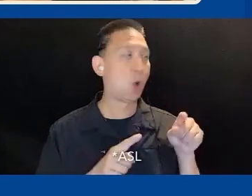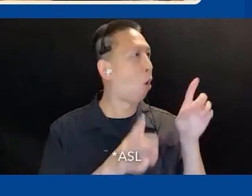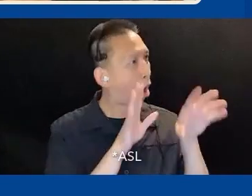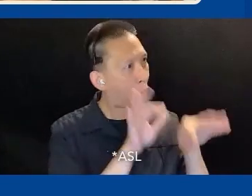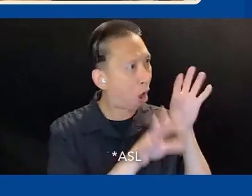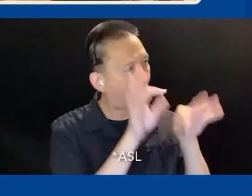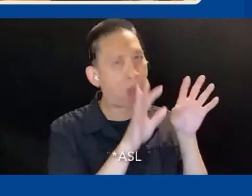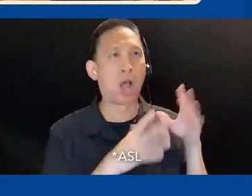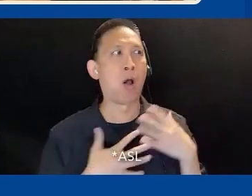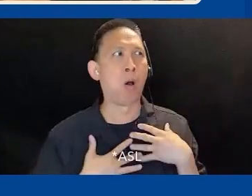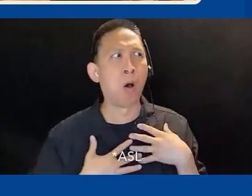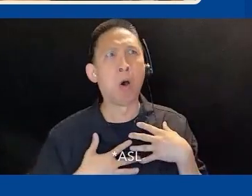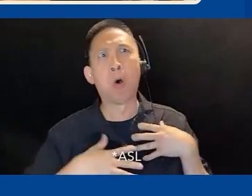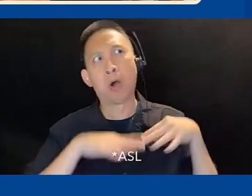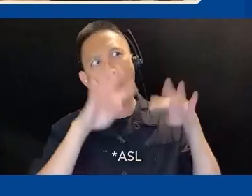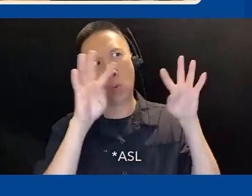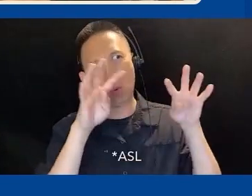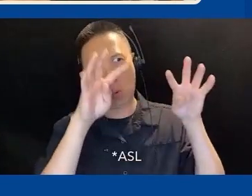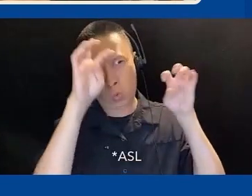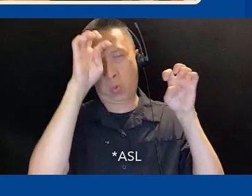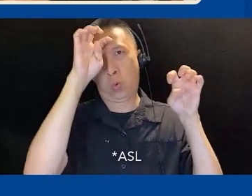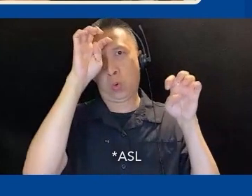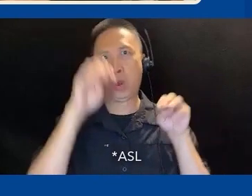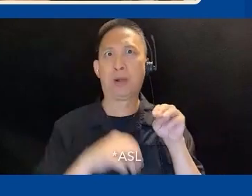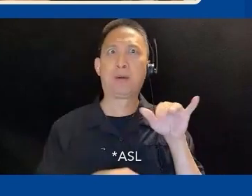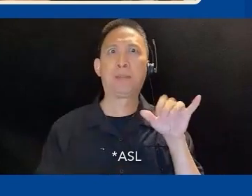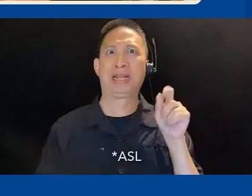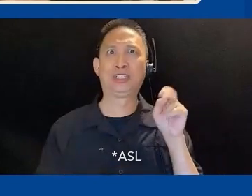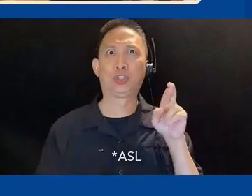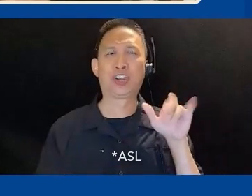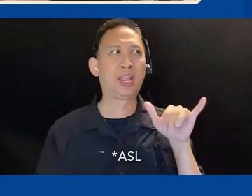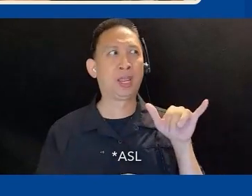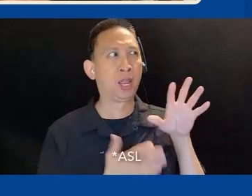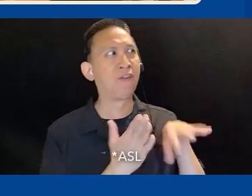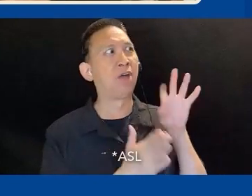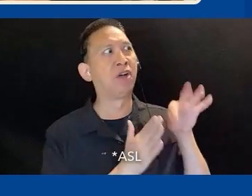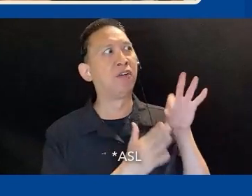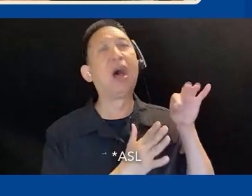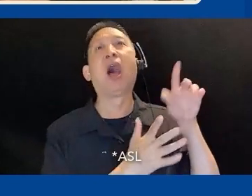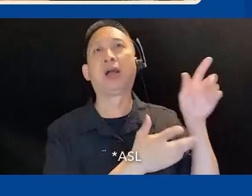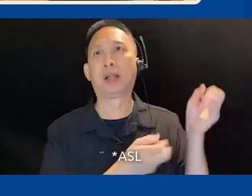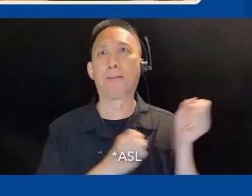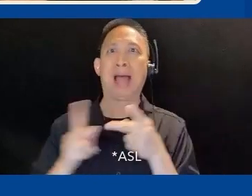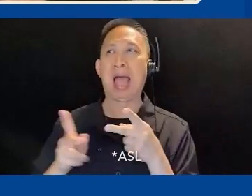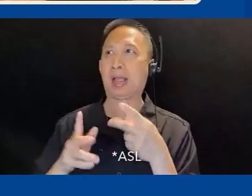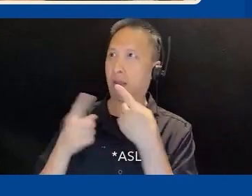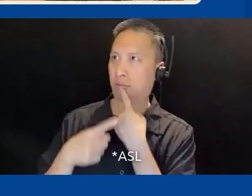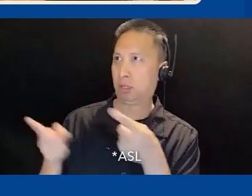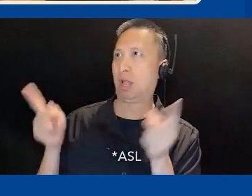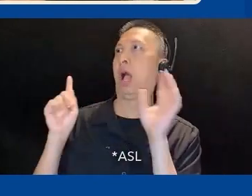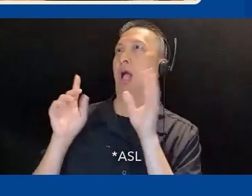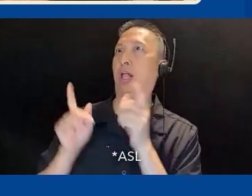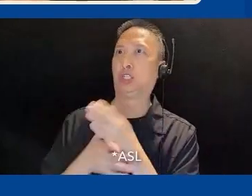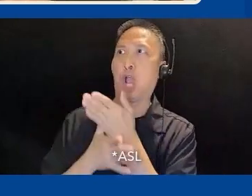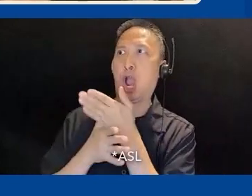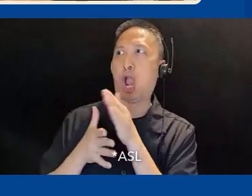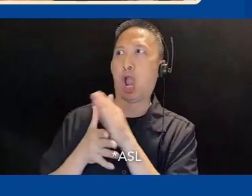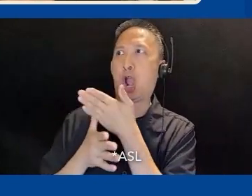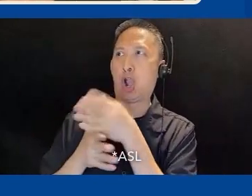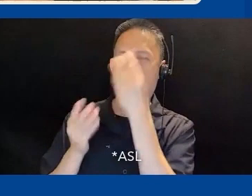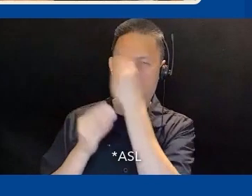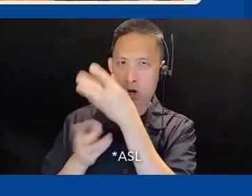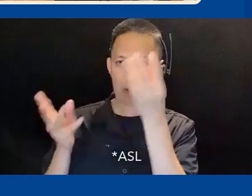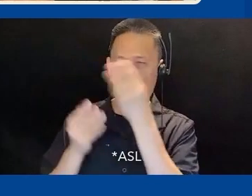these intractable conflicts. And then they're celebrated in wherever, the National Geographic Society or this and that film